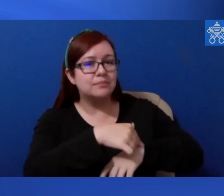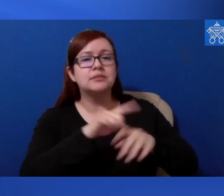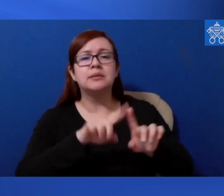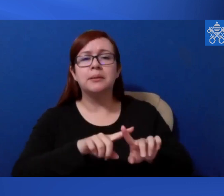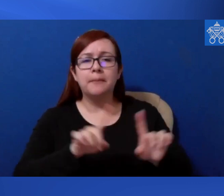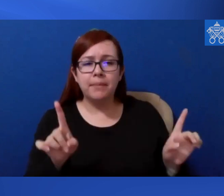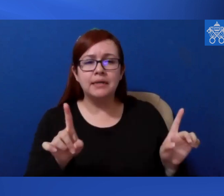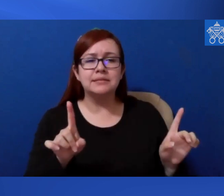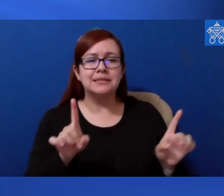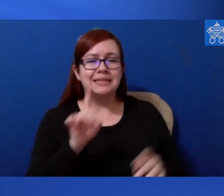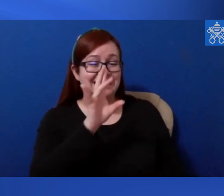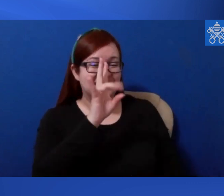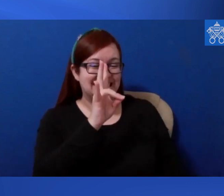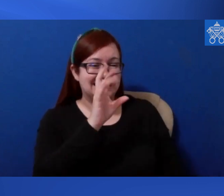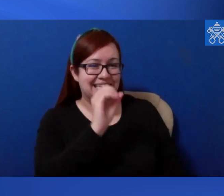times.